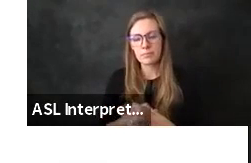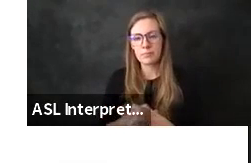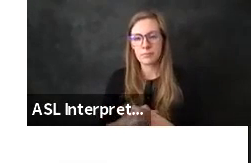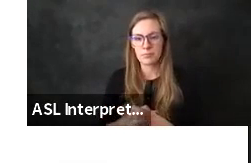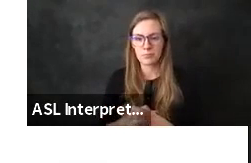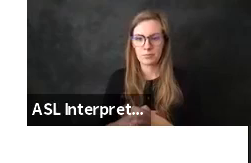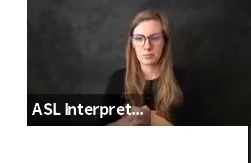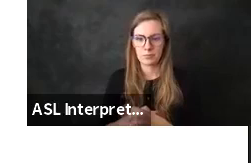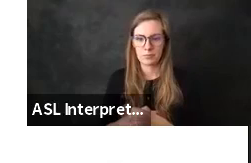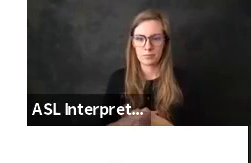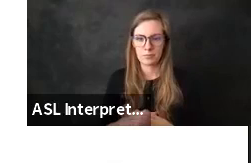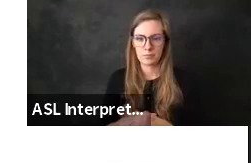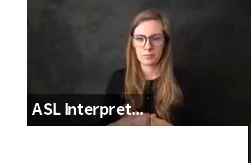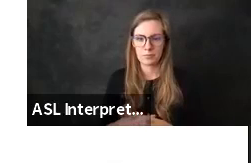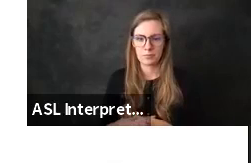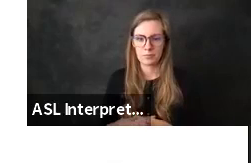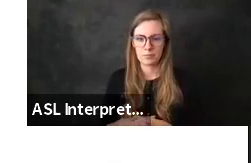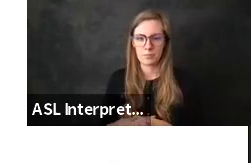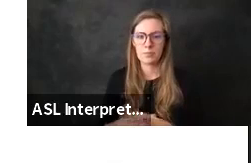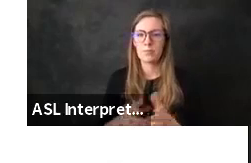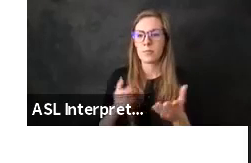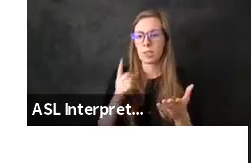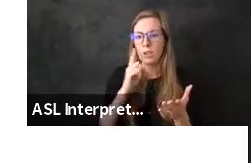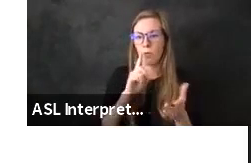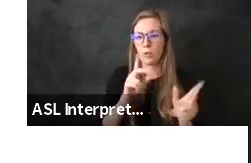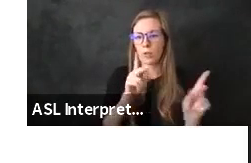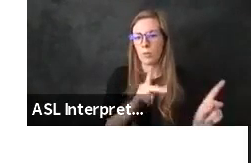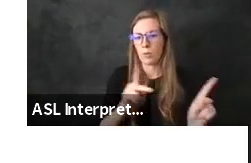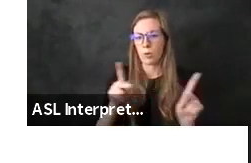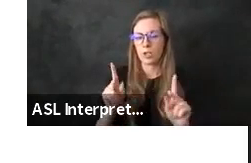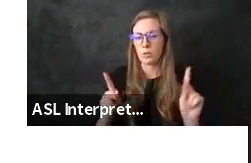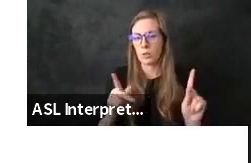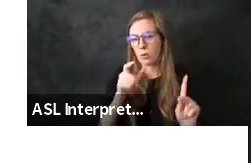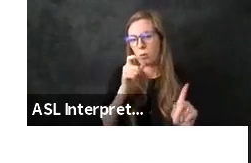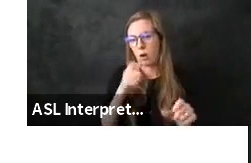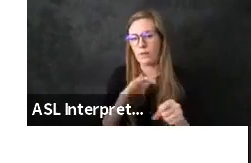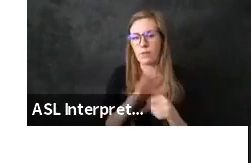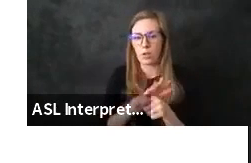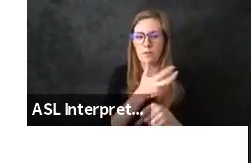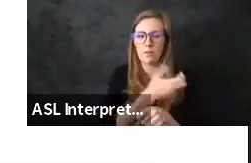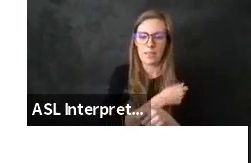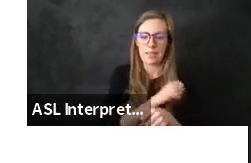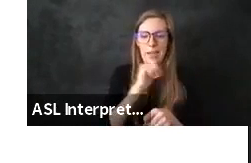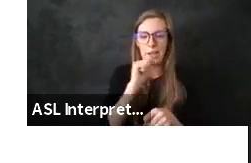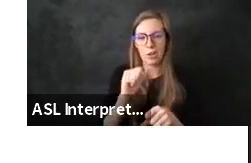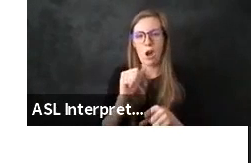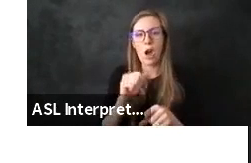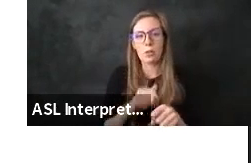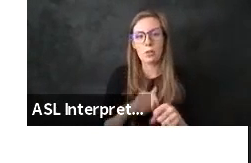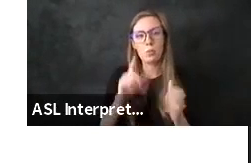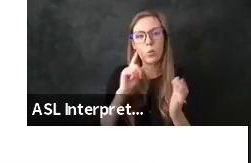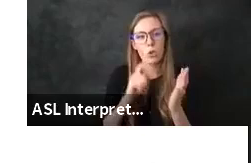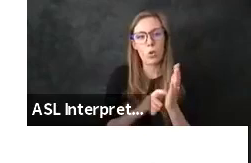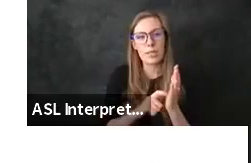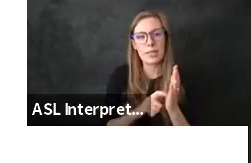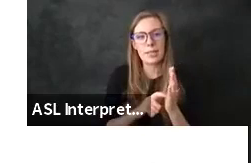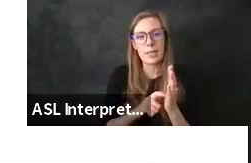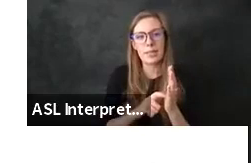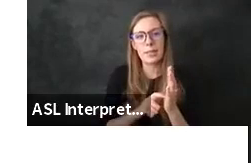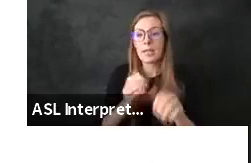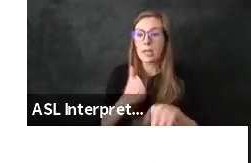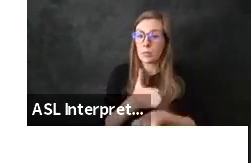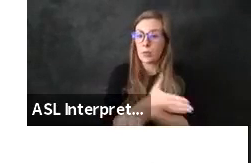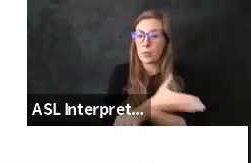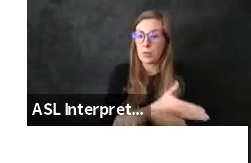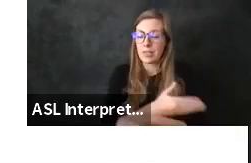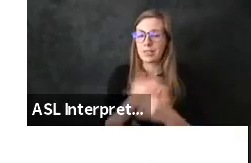quartile and highest quartile in terms of the proportion of individuals fully vaccinated. And I'm going to turn this over to Dr. Mase